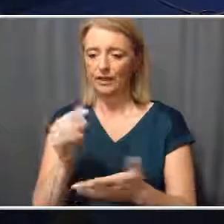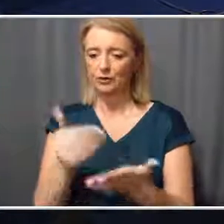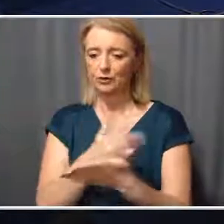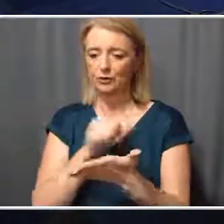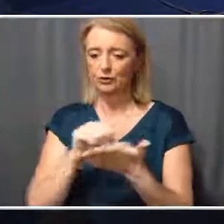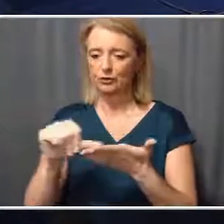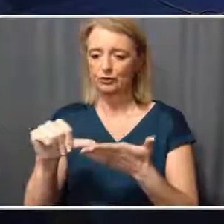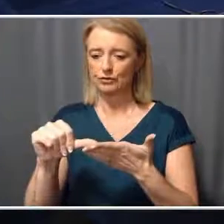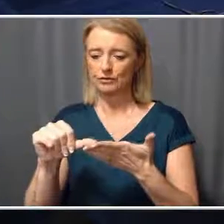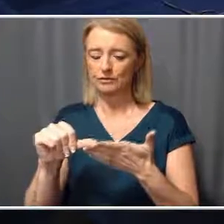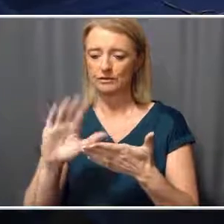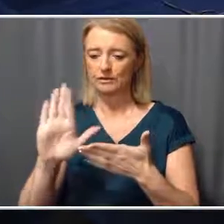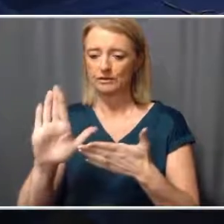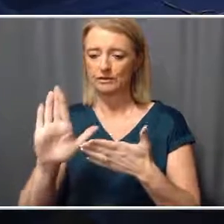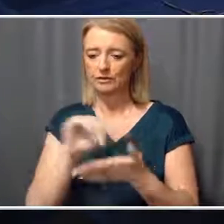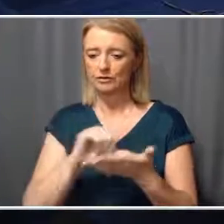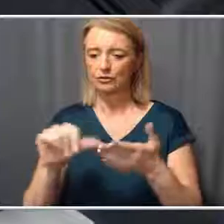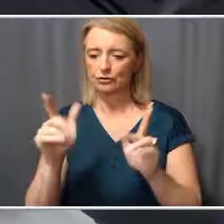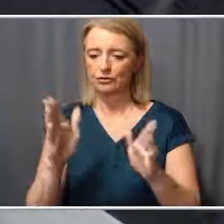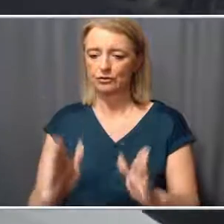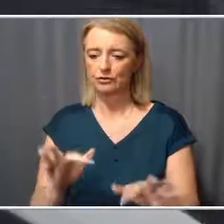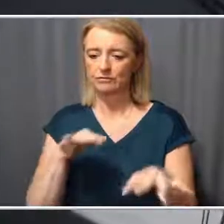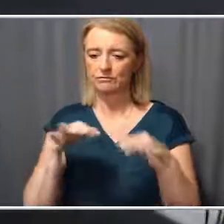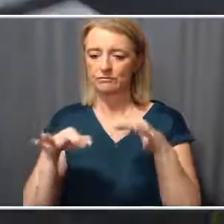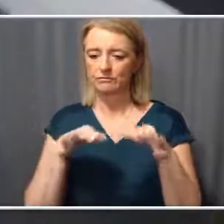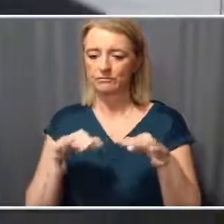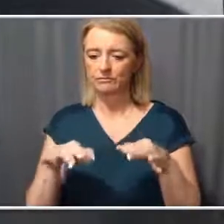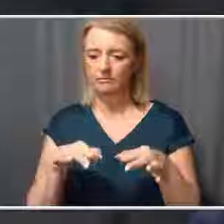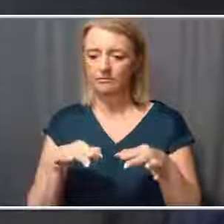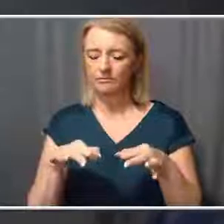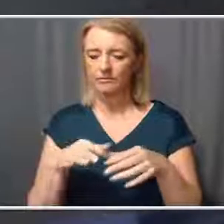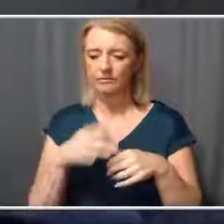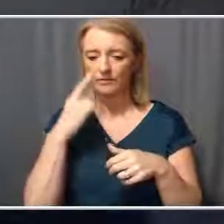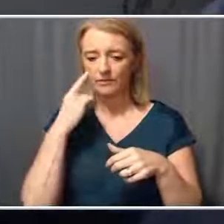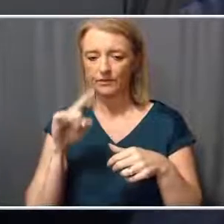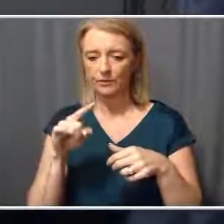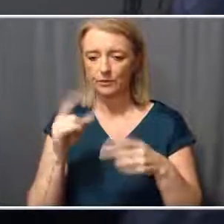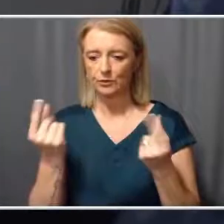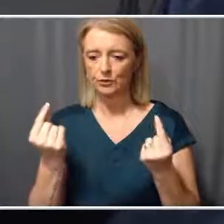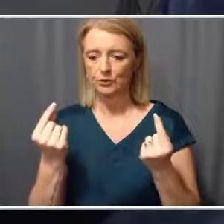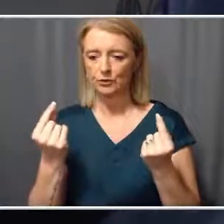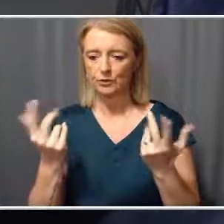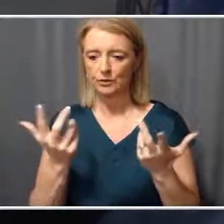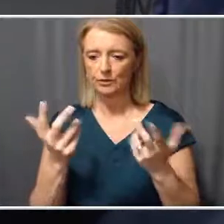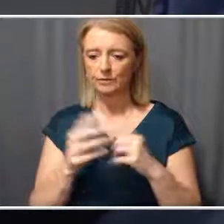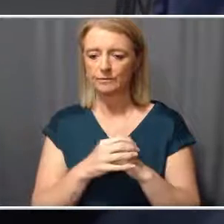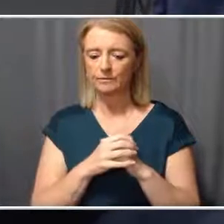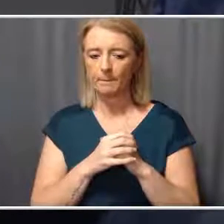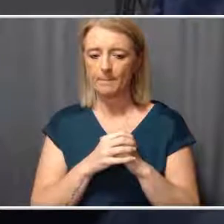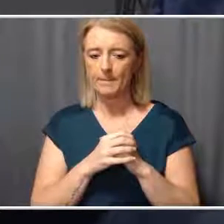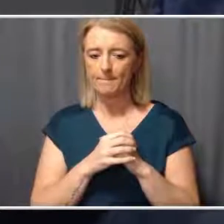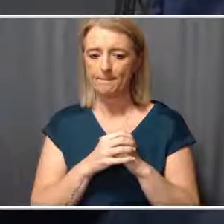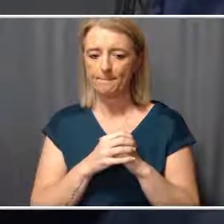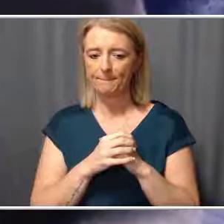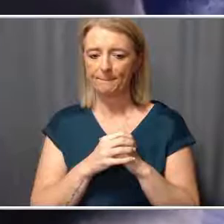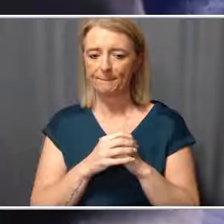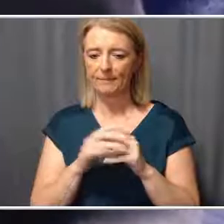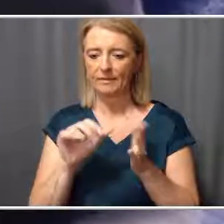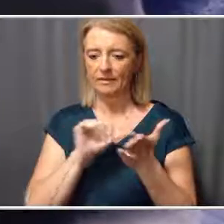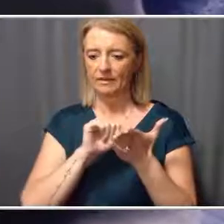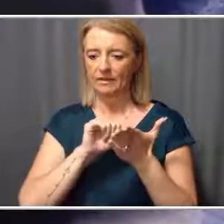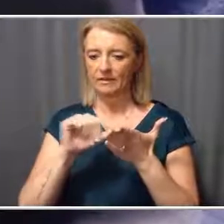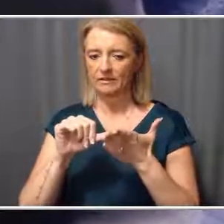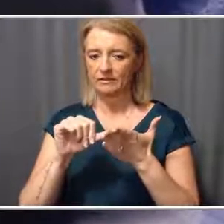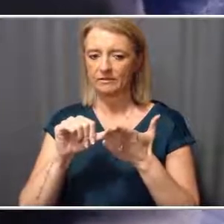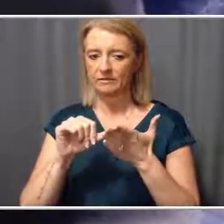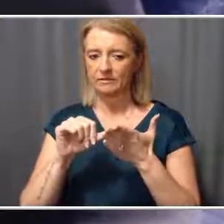He makes it sound so simple. I'm sitting next to that patient and that surgeon today. Sarah Lamb had migraine relief surgery about